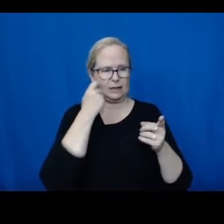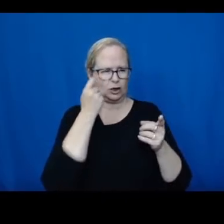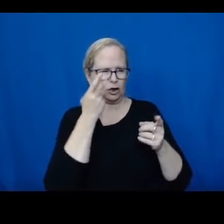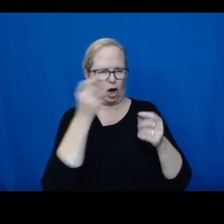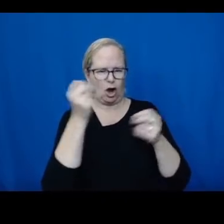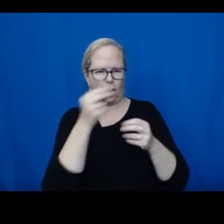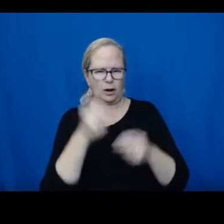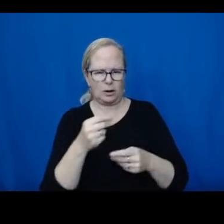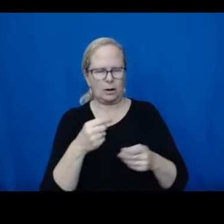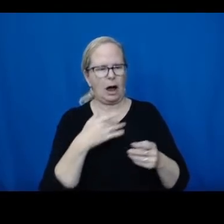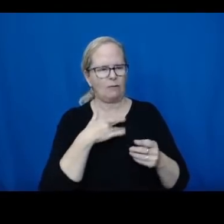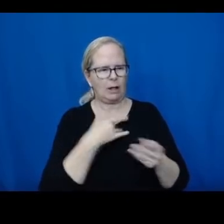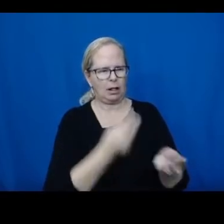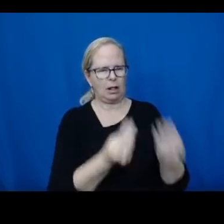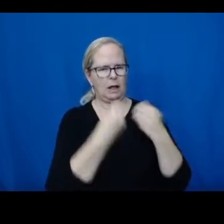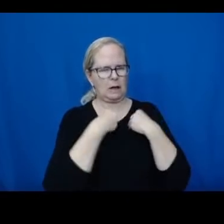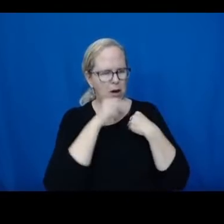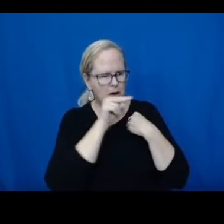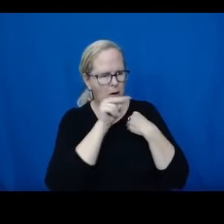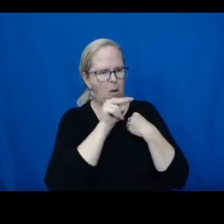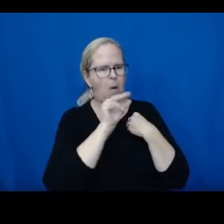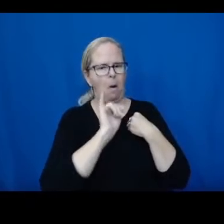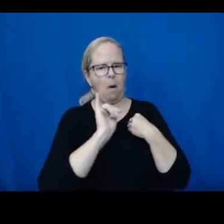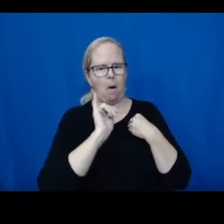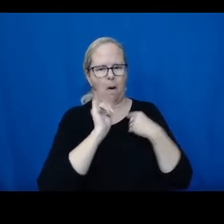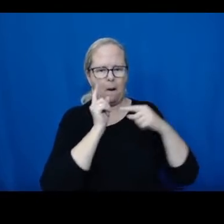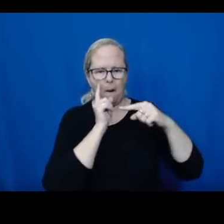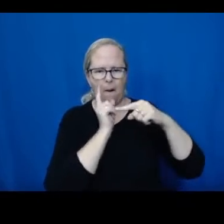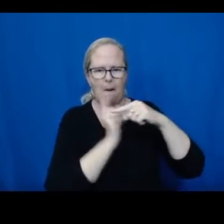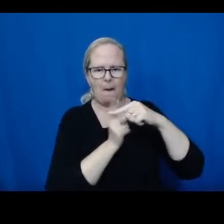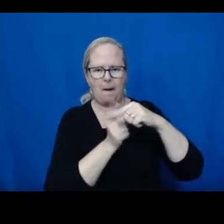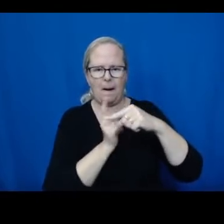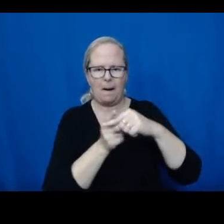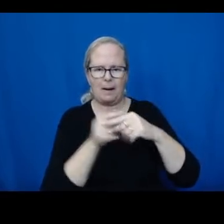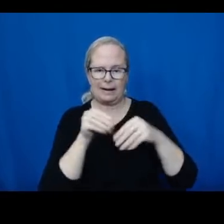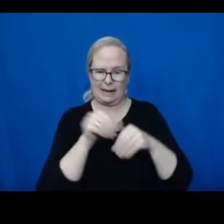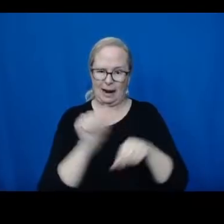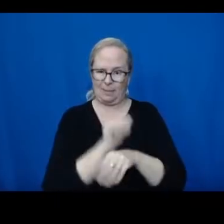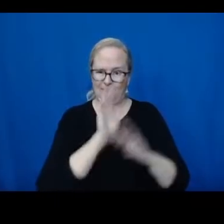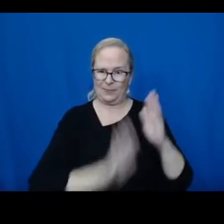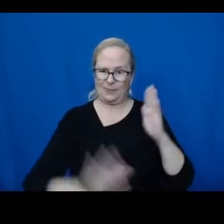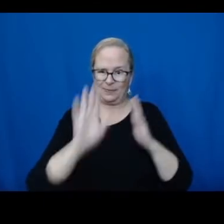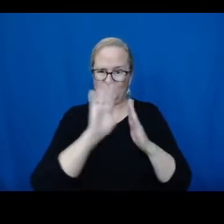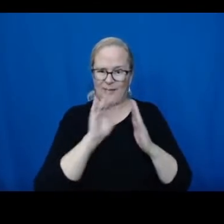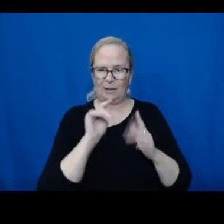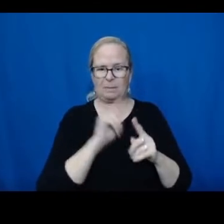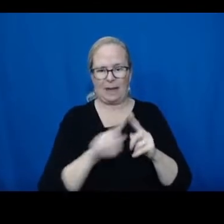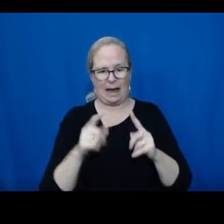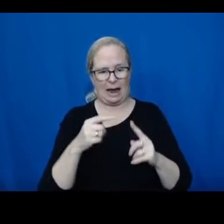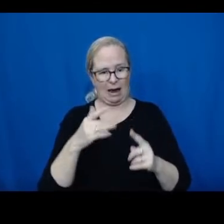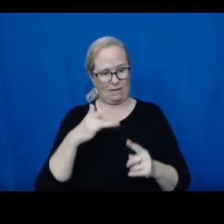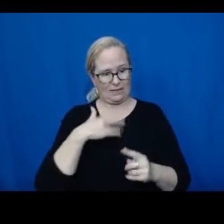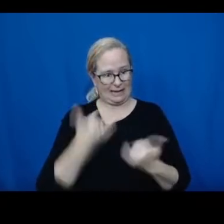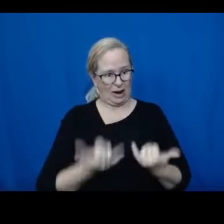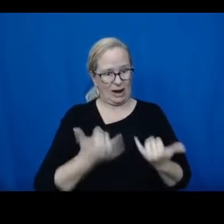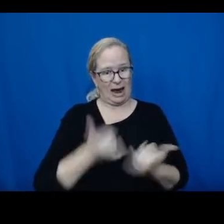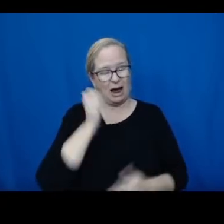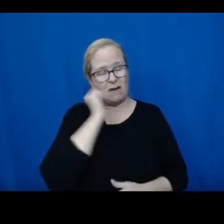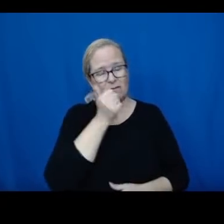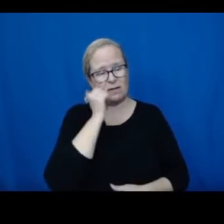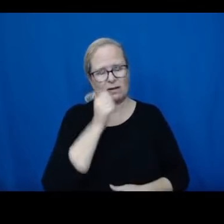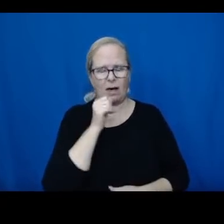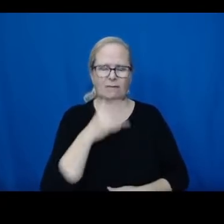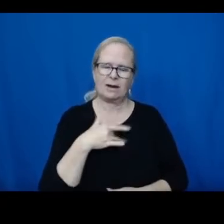thank you so very much. If I could have the two of you reintroduce yourselves to folks at home, that would